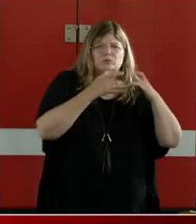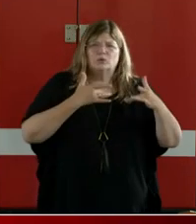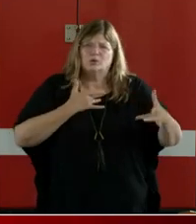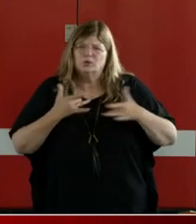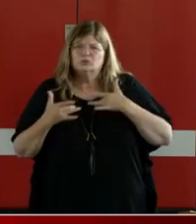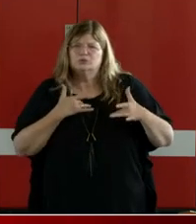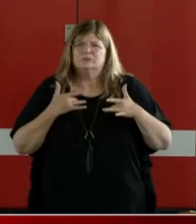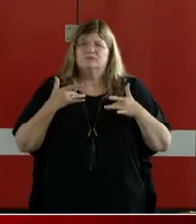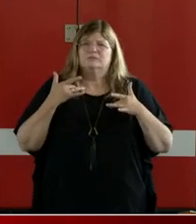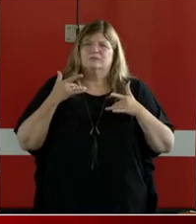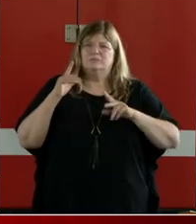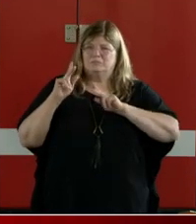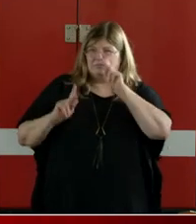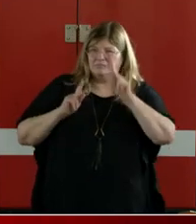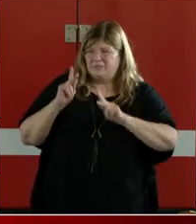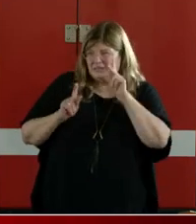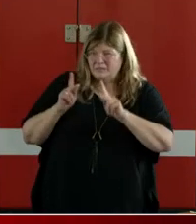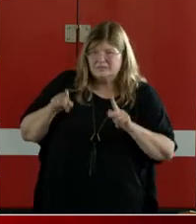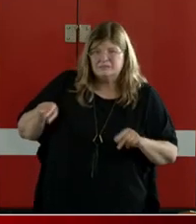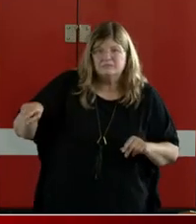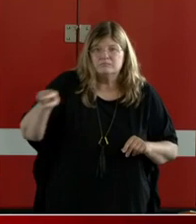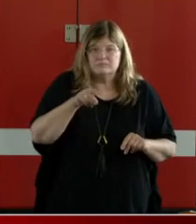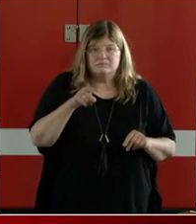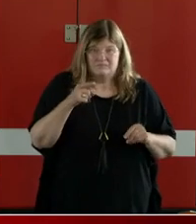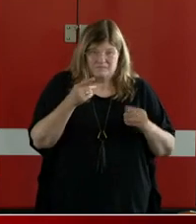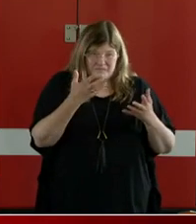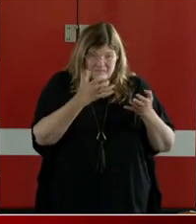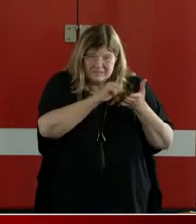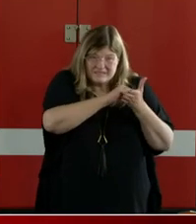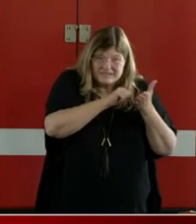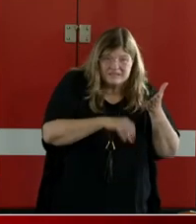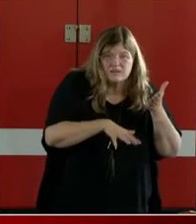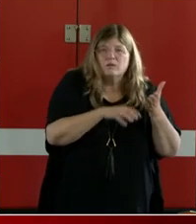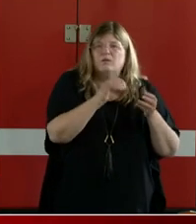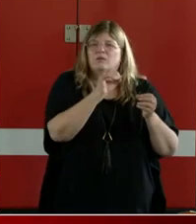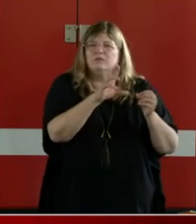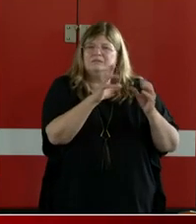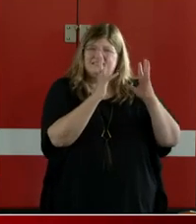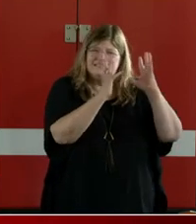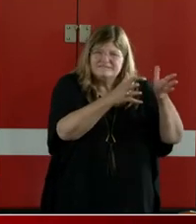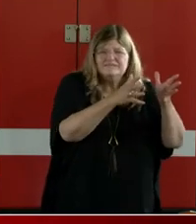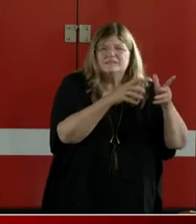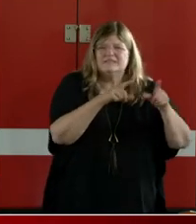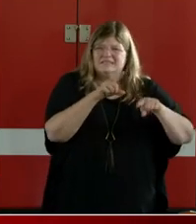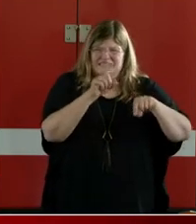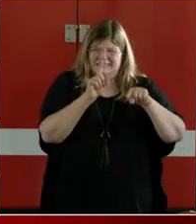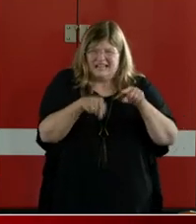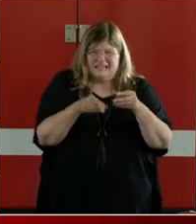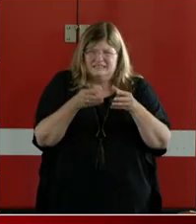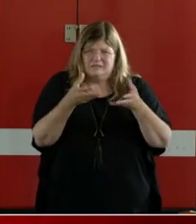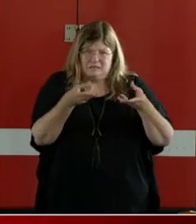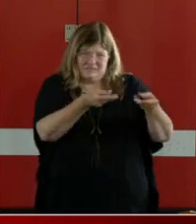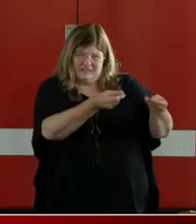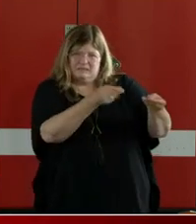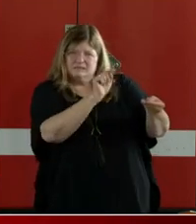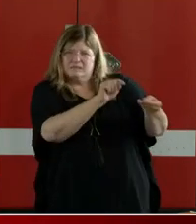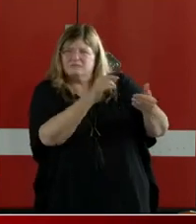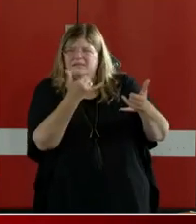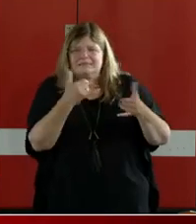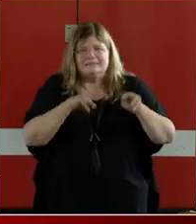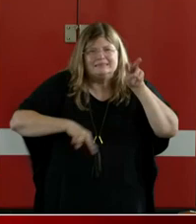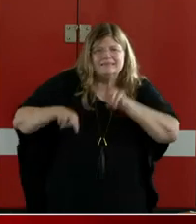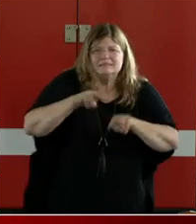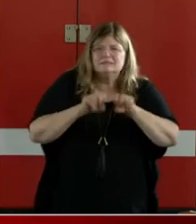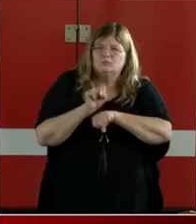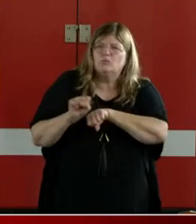of concern or markers of concern in the district. Certainly, we're not up against a timeline to